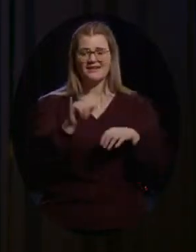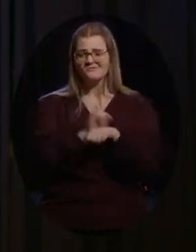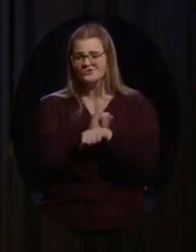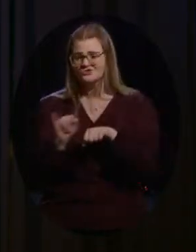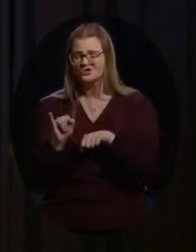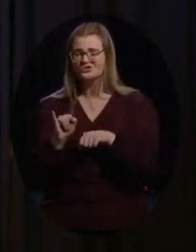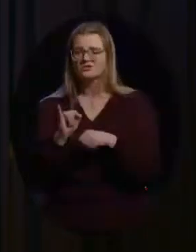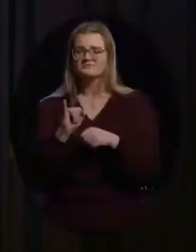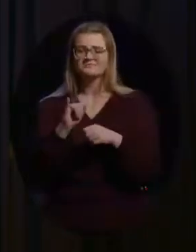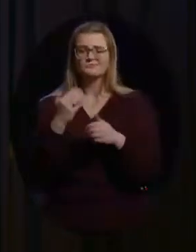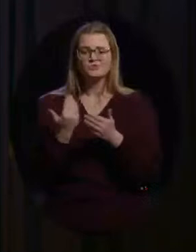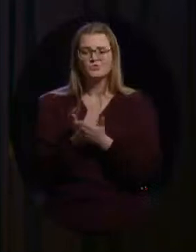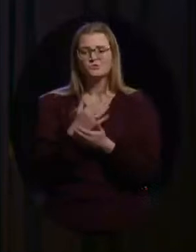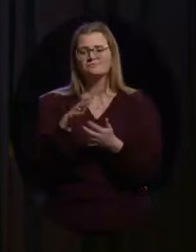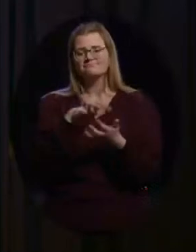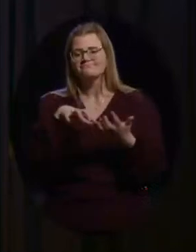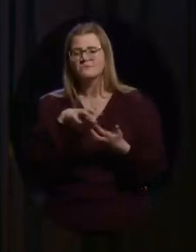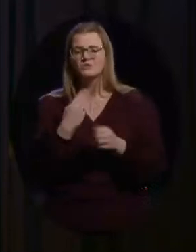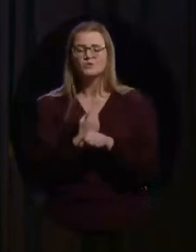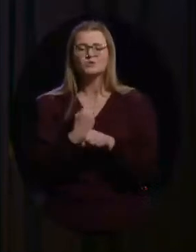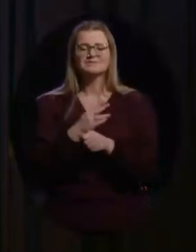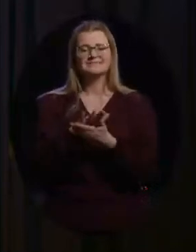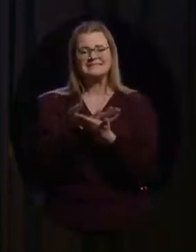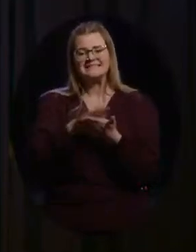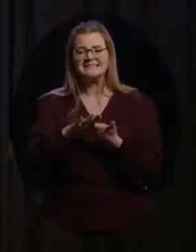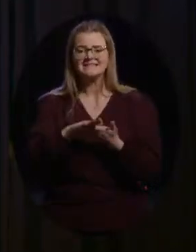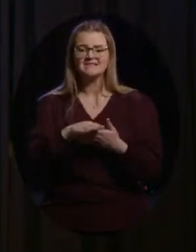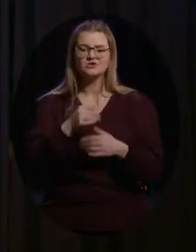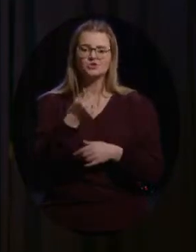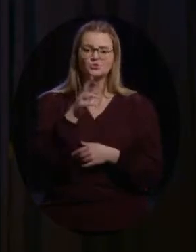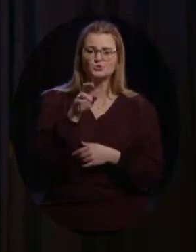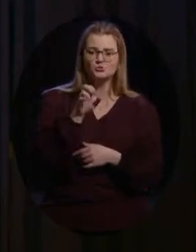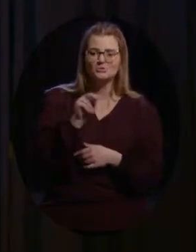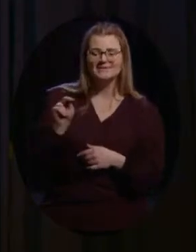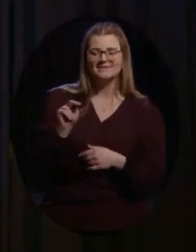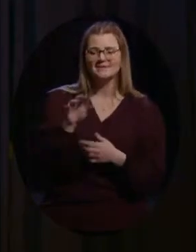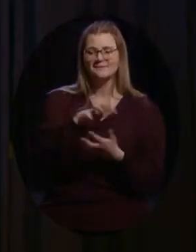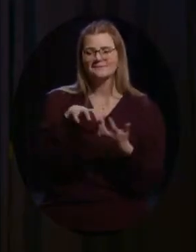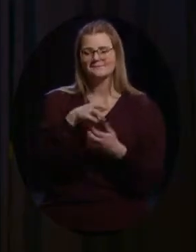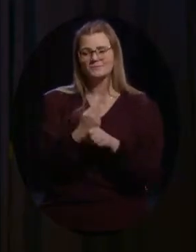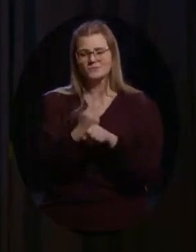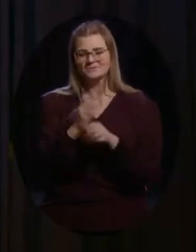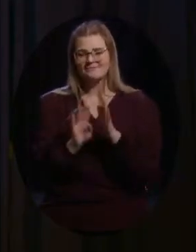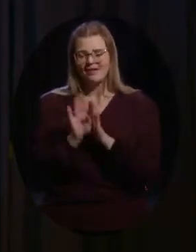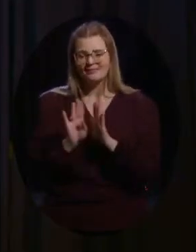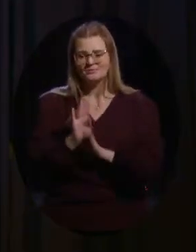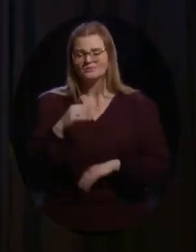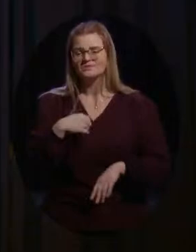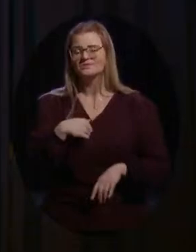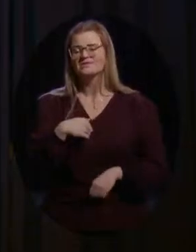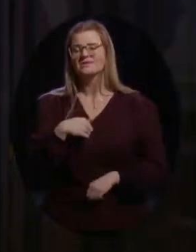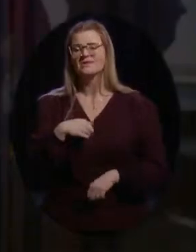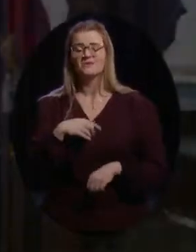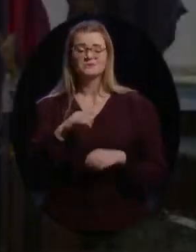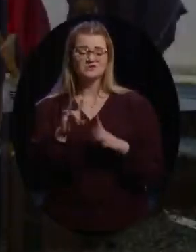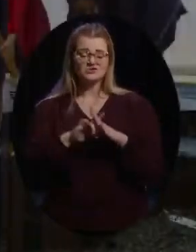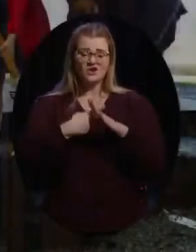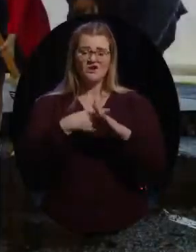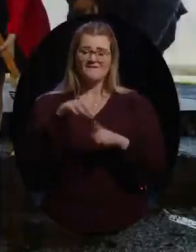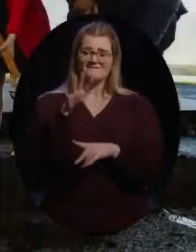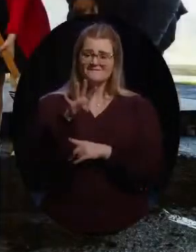mixed use, clean and green first-class developments. The CoStar Group broke ground on a